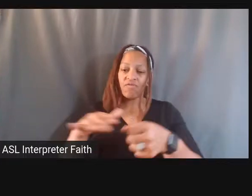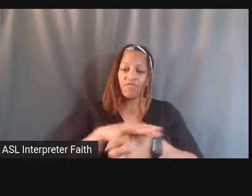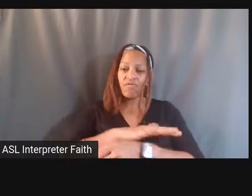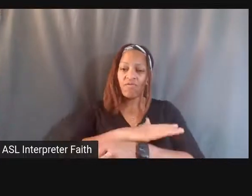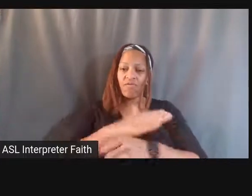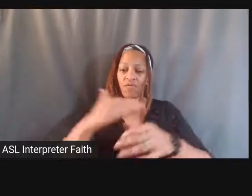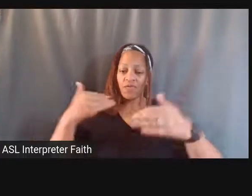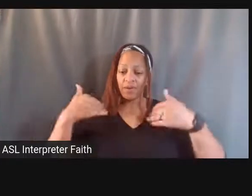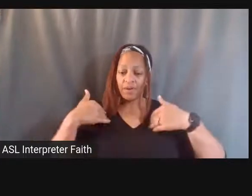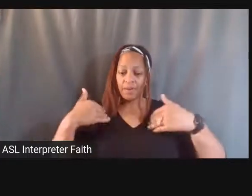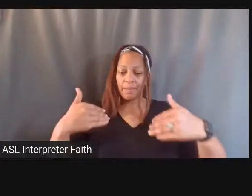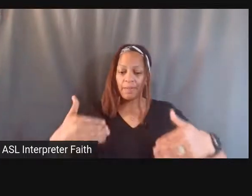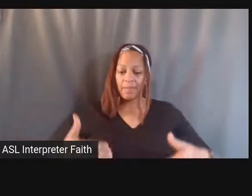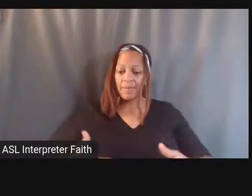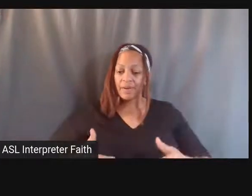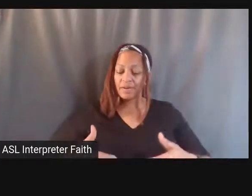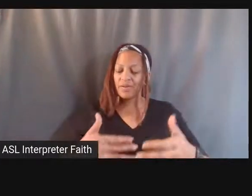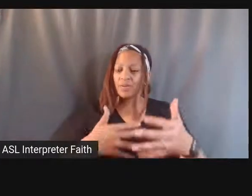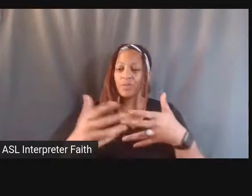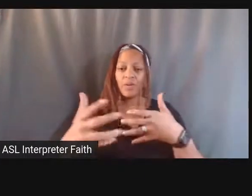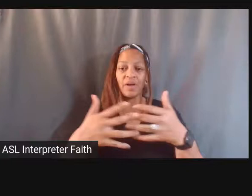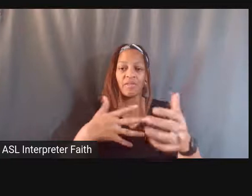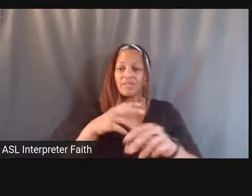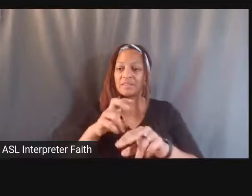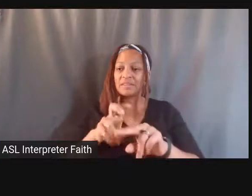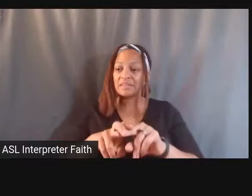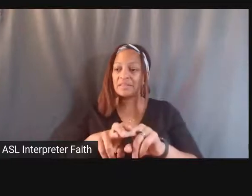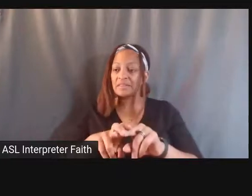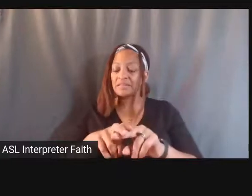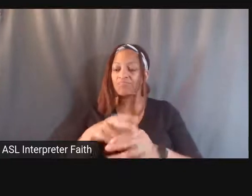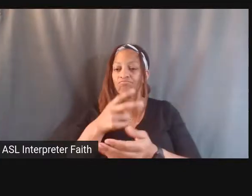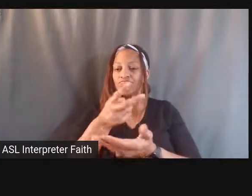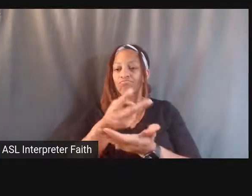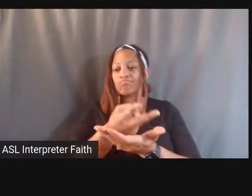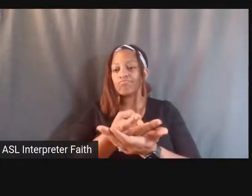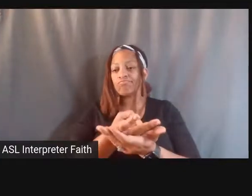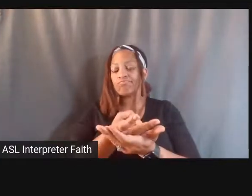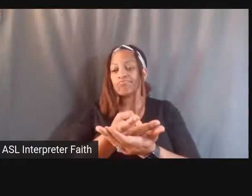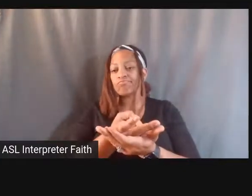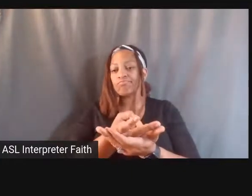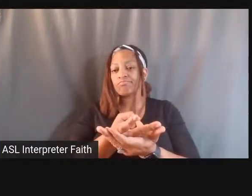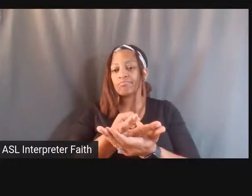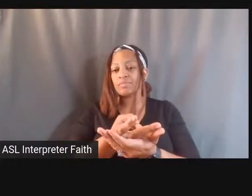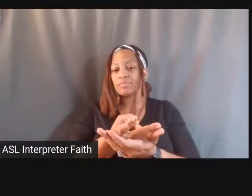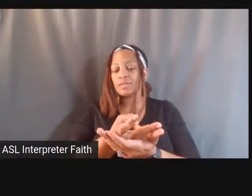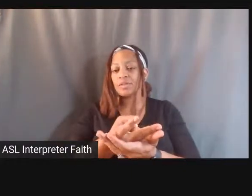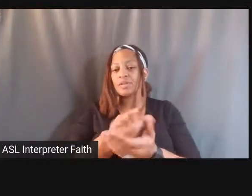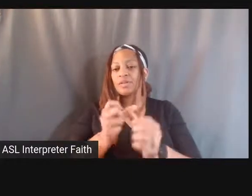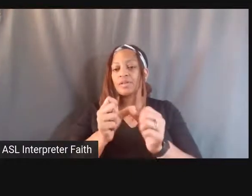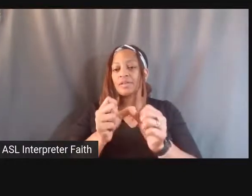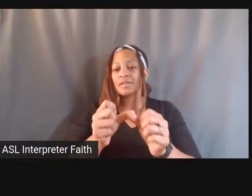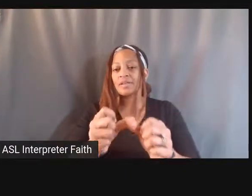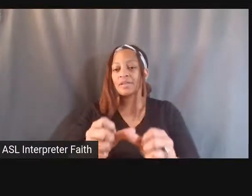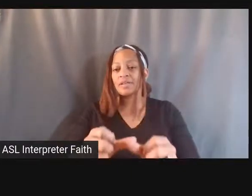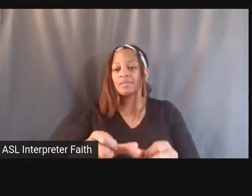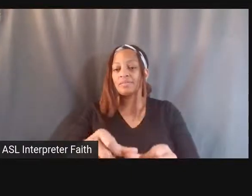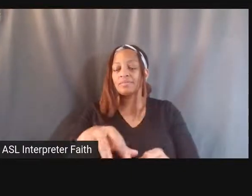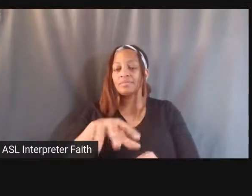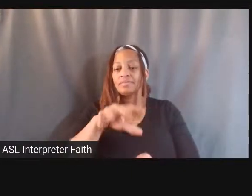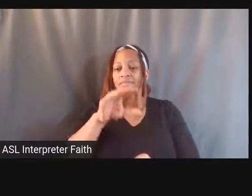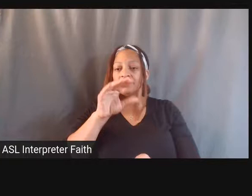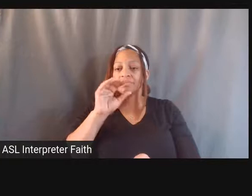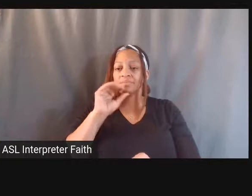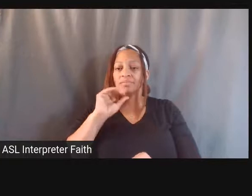Wherever you are sitting or lying down, just breathing into the